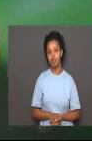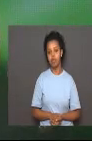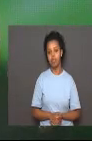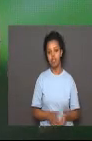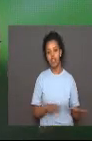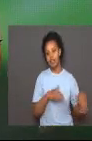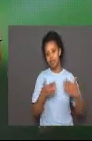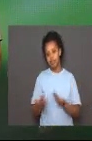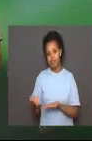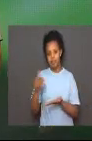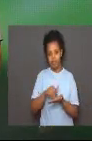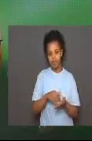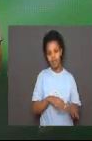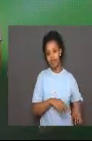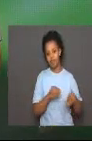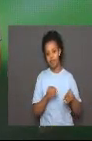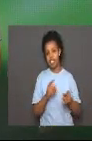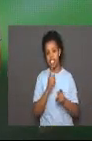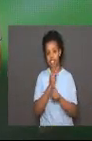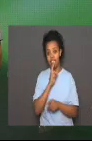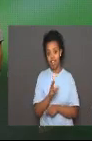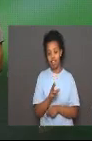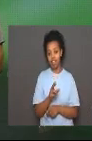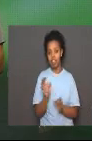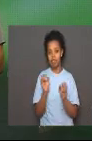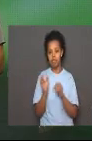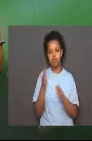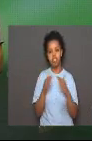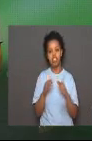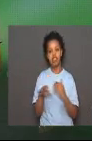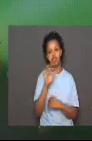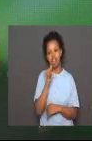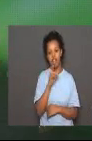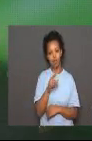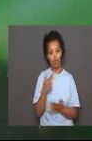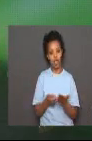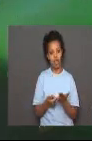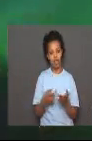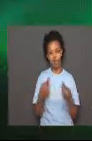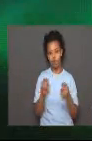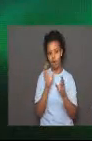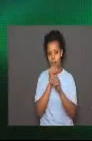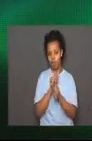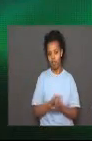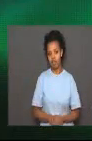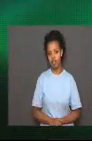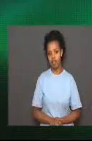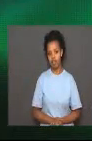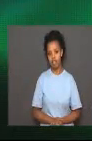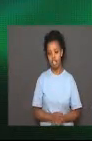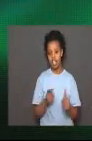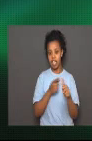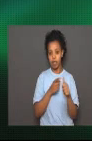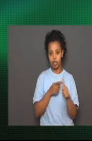Welcome back, students. I am sure that you had no trouble completing this activity. The